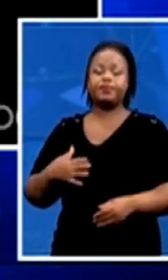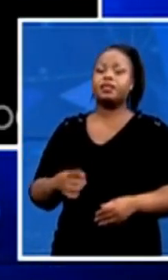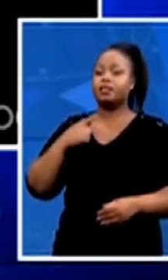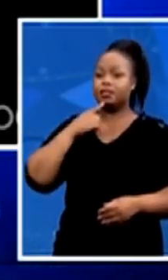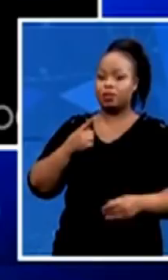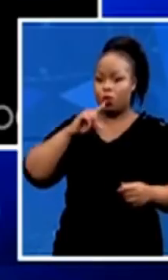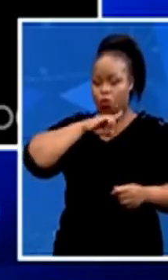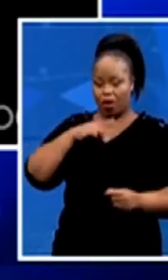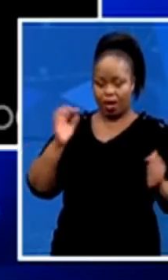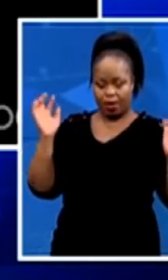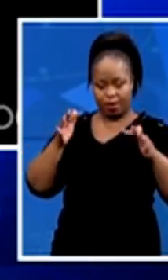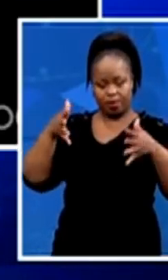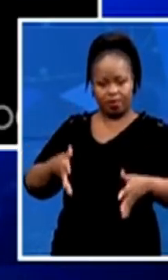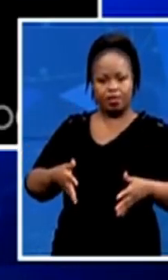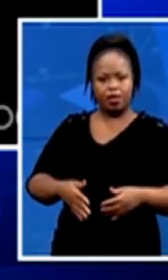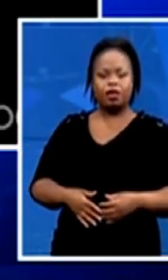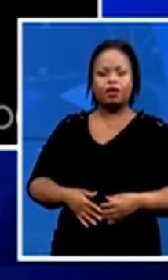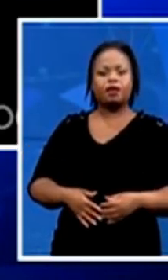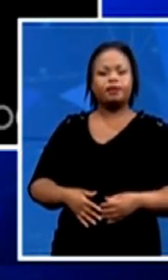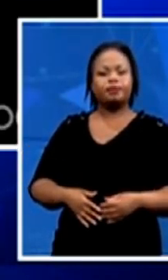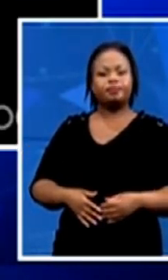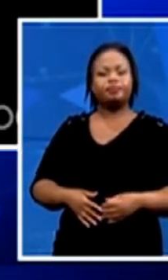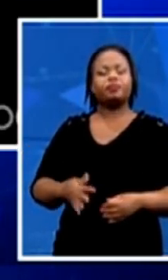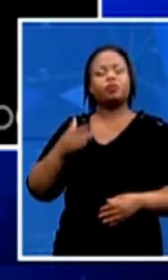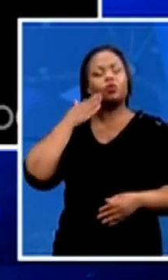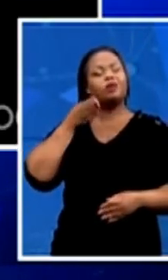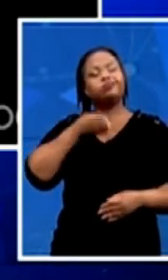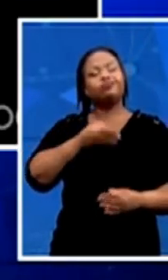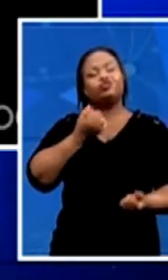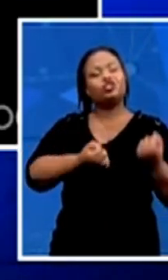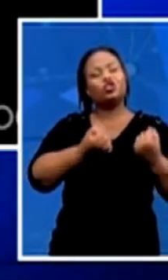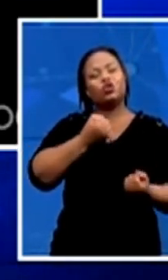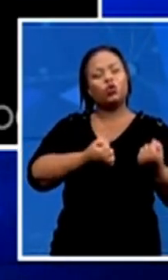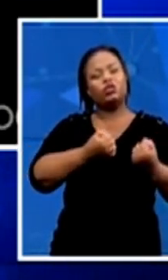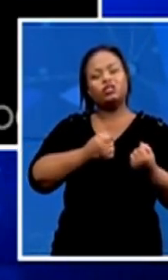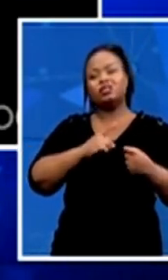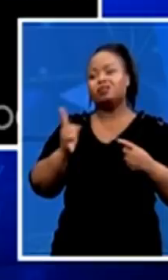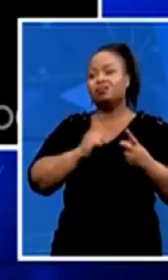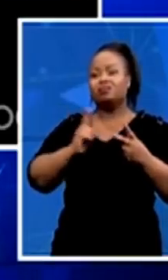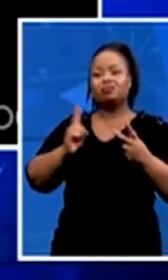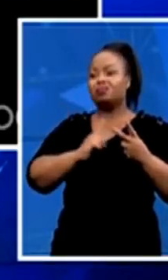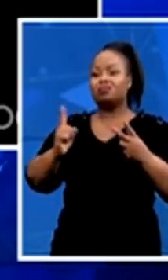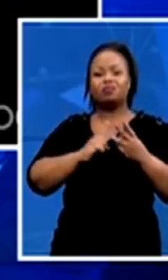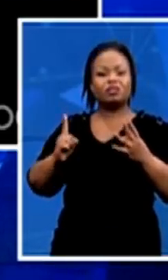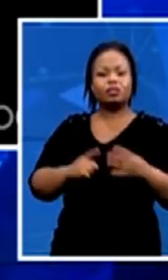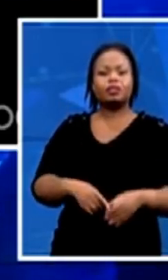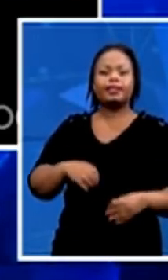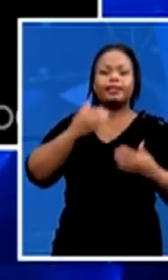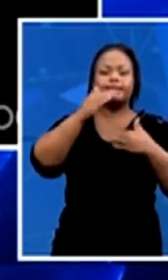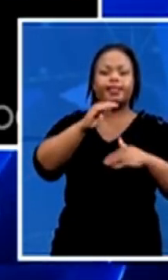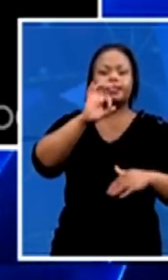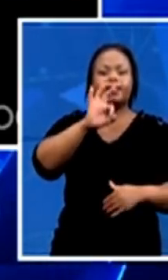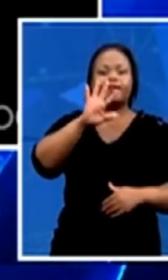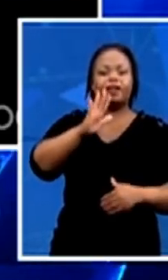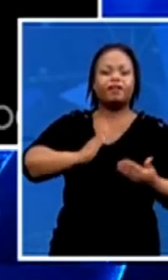throughout his trial, quote unquote, his Section 35 rights were denied, right? Whether you are